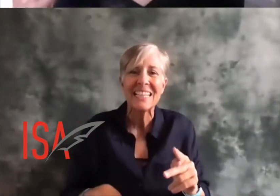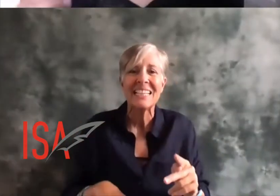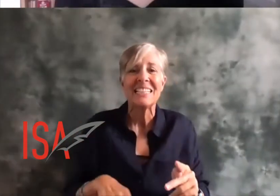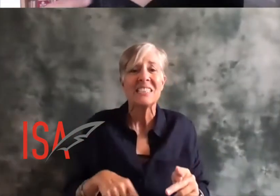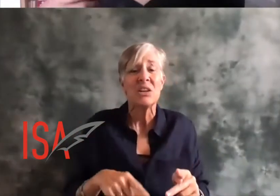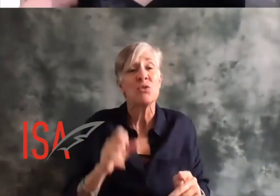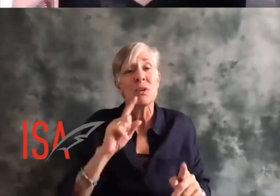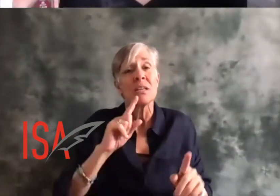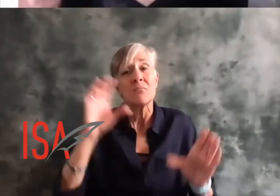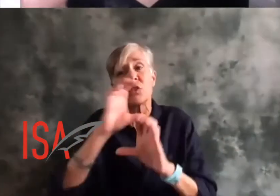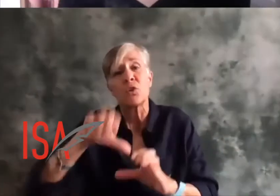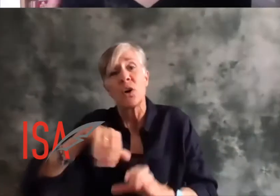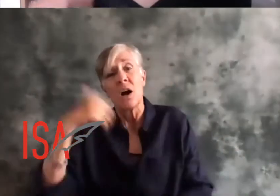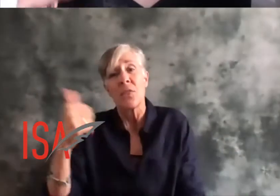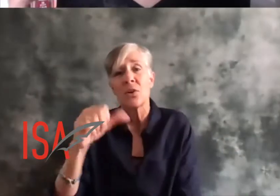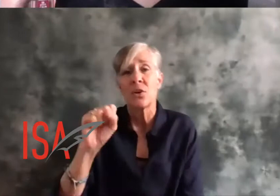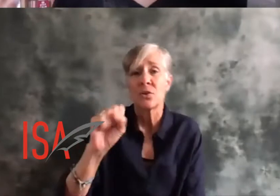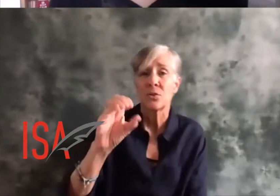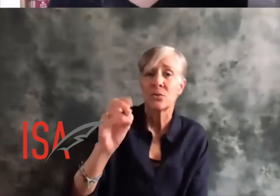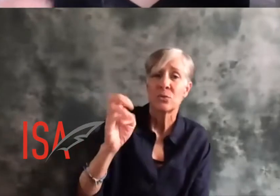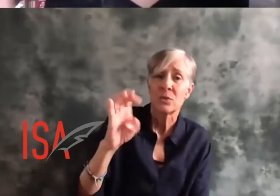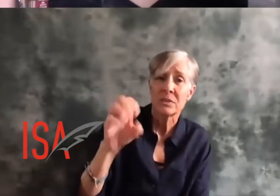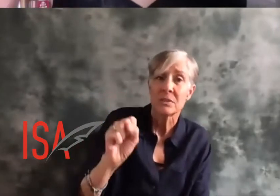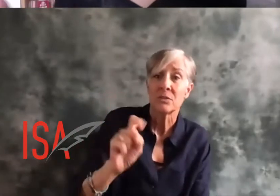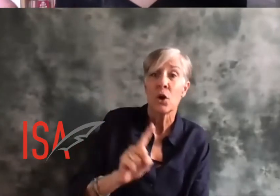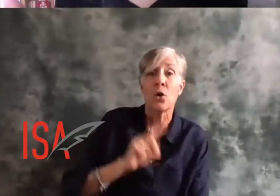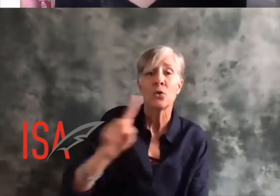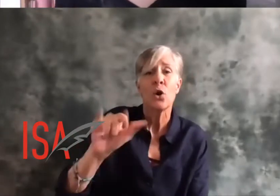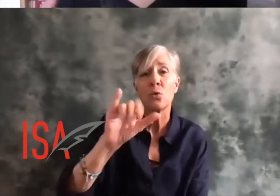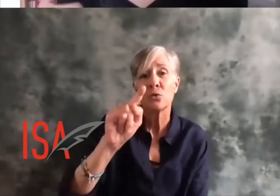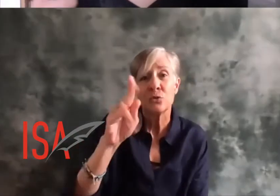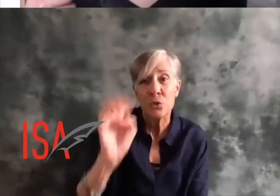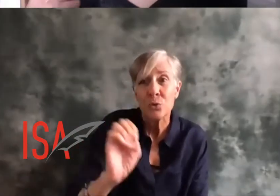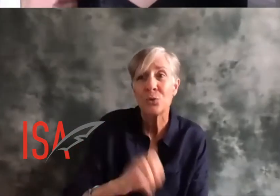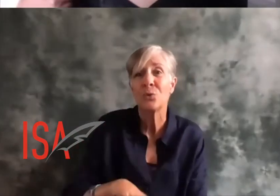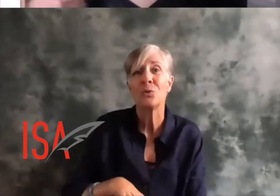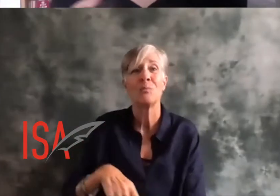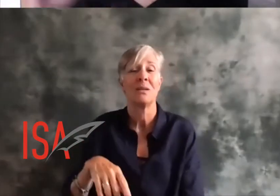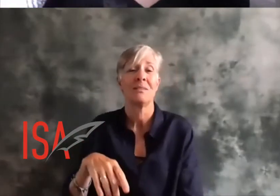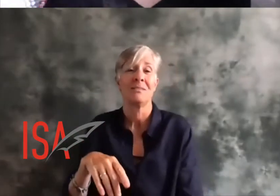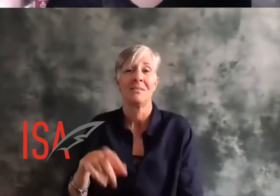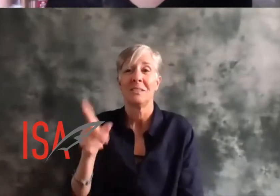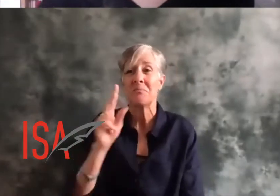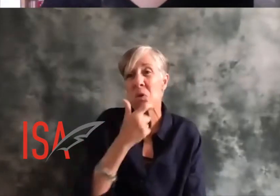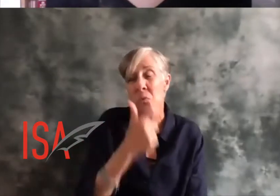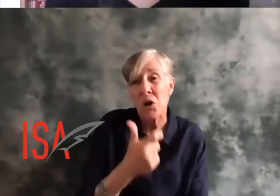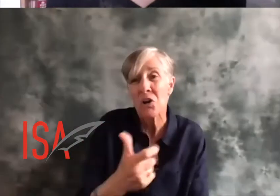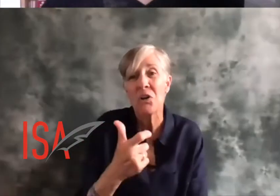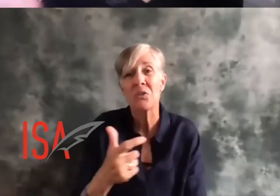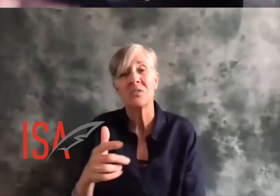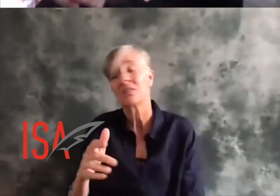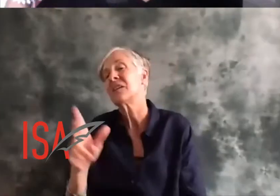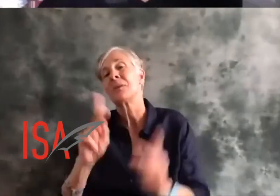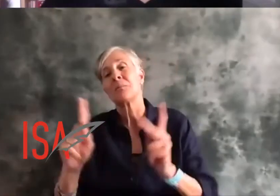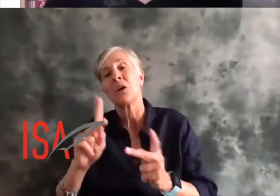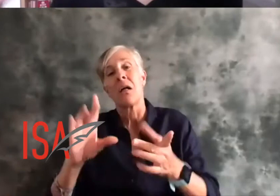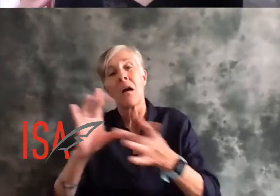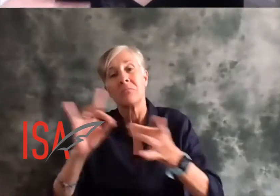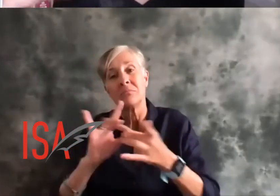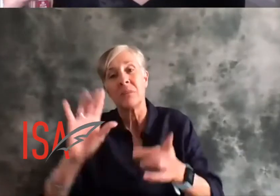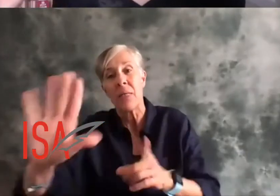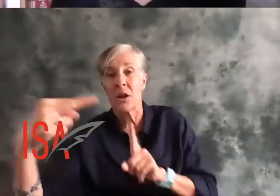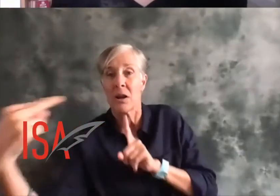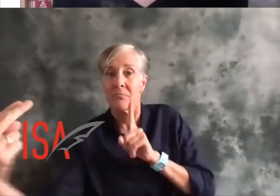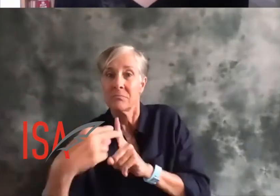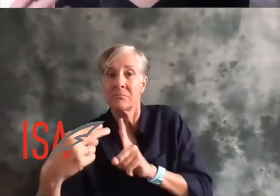peripheral sources, but try to find, like, go on YouTube, see what someone's saying just about some other random topic, but just to get the